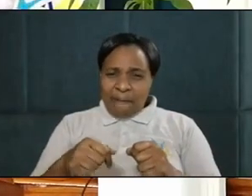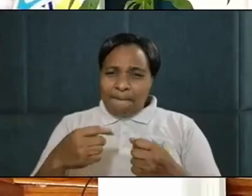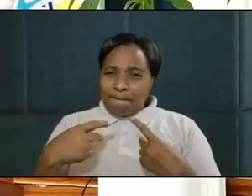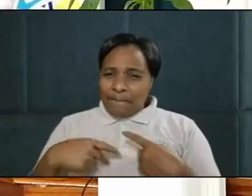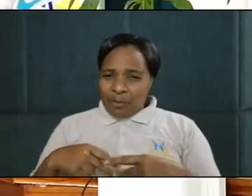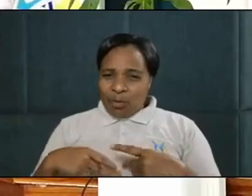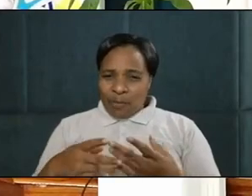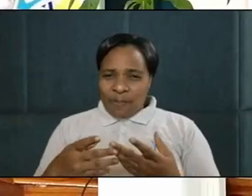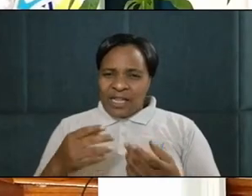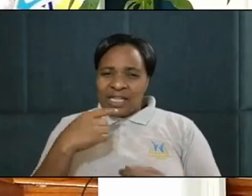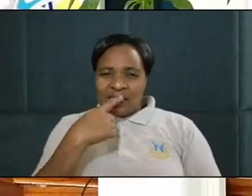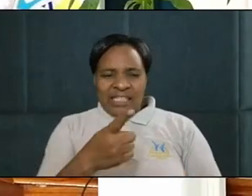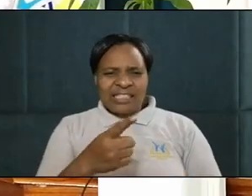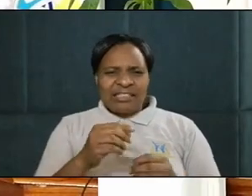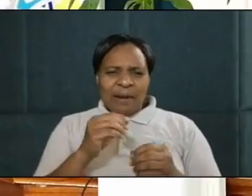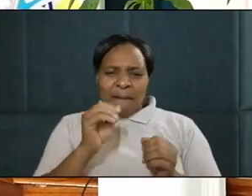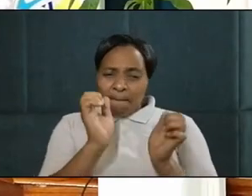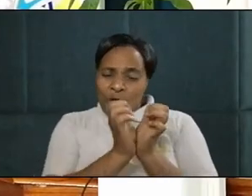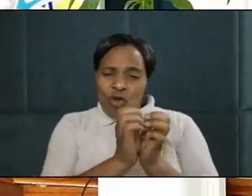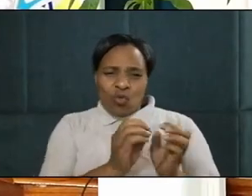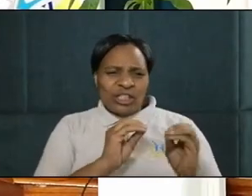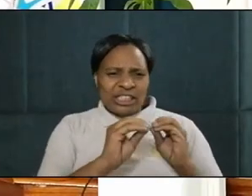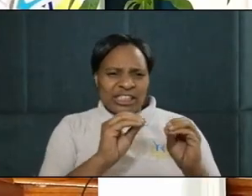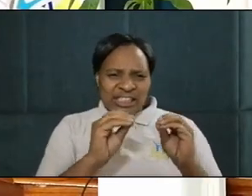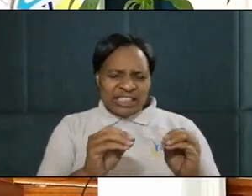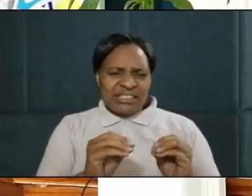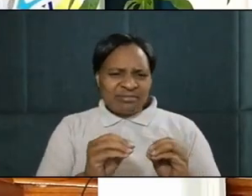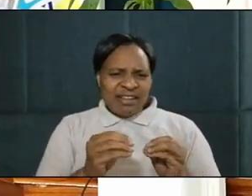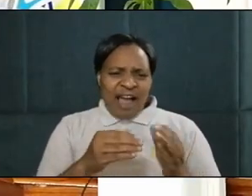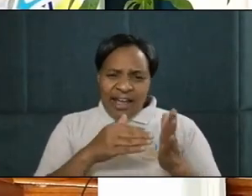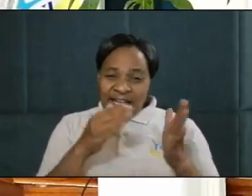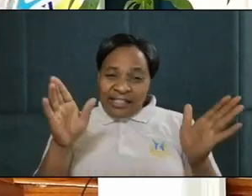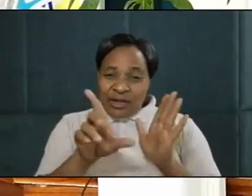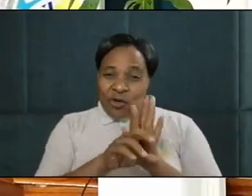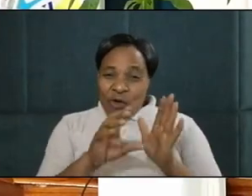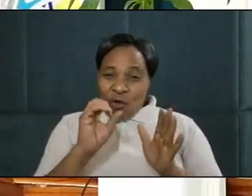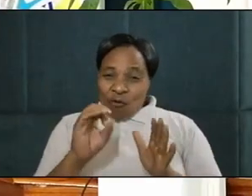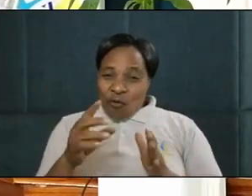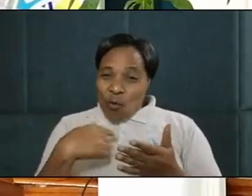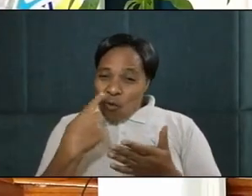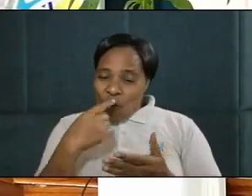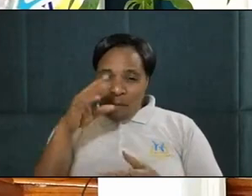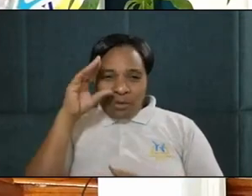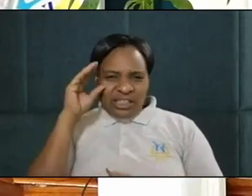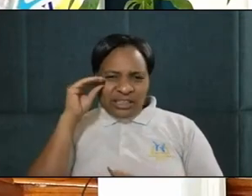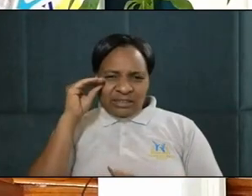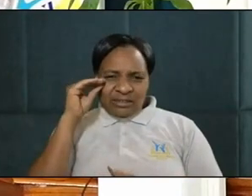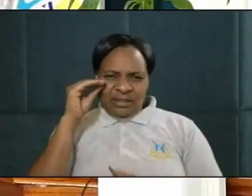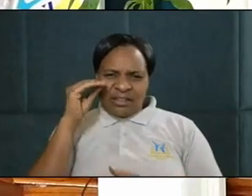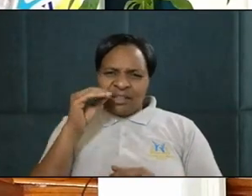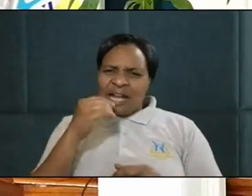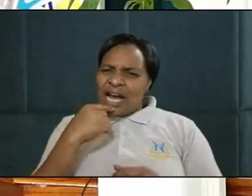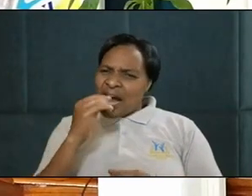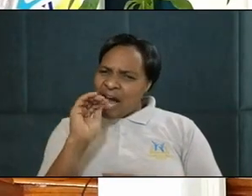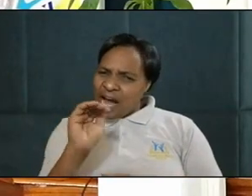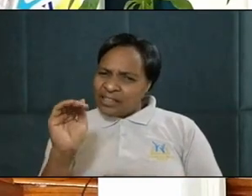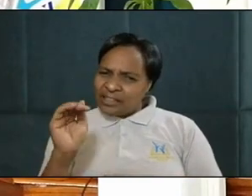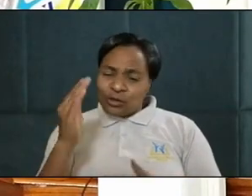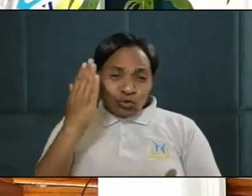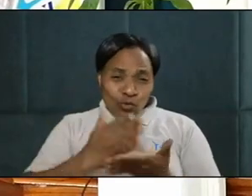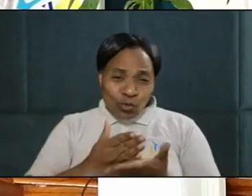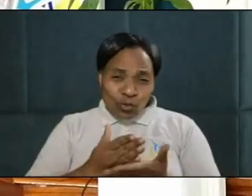thought that Paul was teaching contrary to the law of Moses. But let me ask you, was it true? These allegations. No. Were they